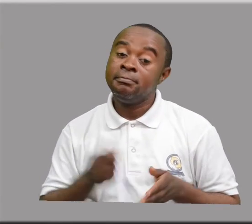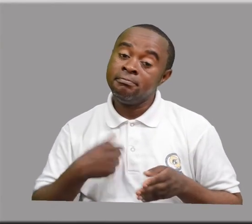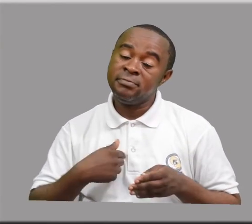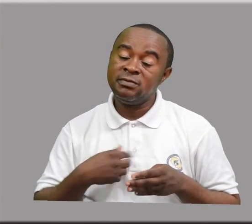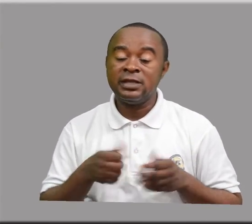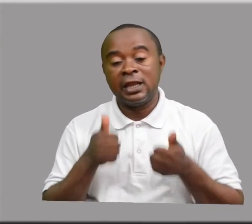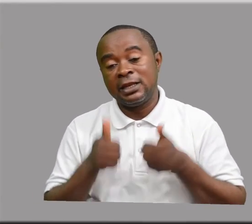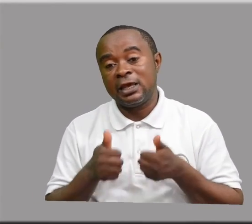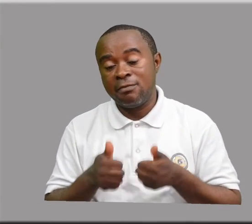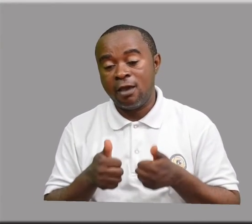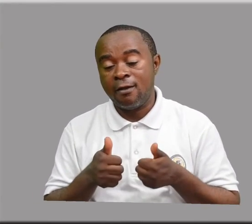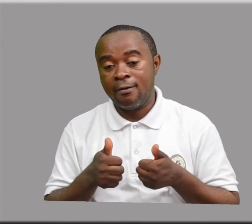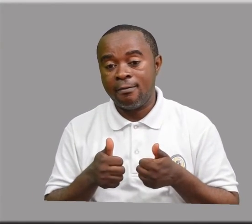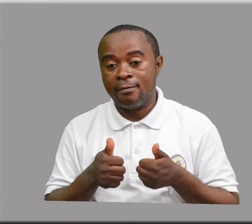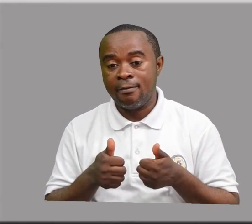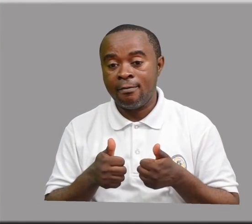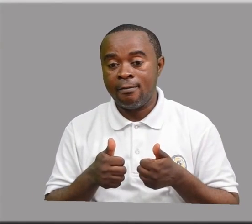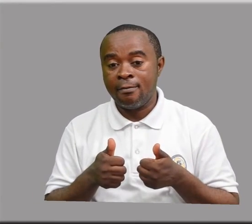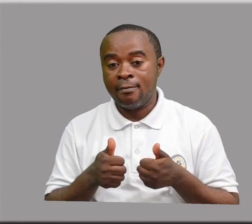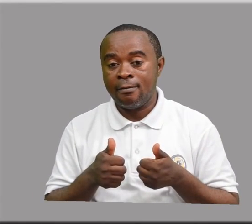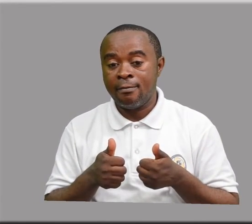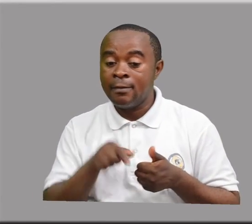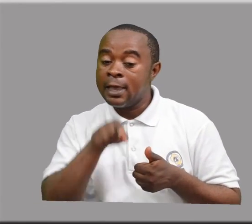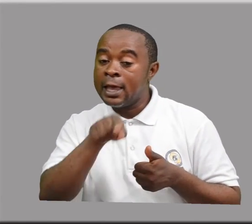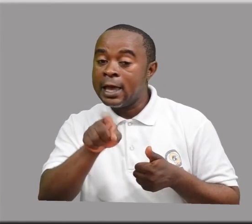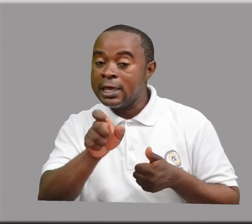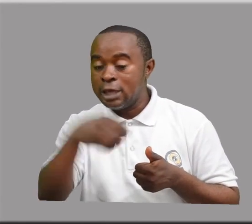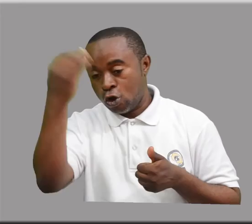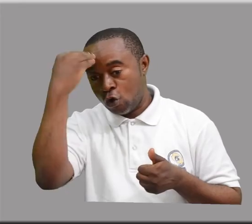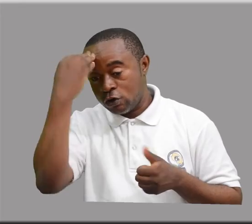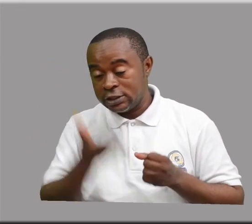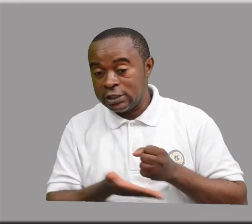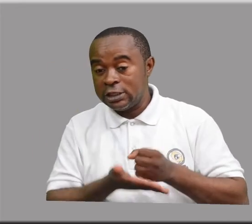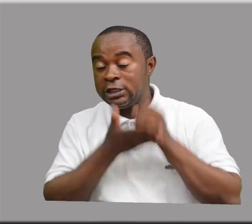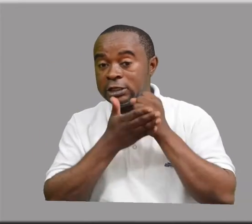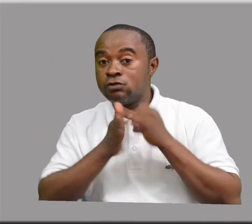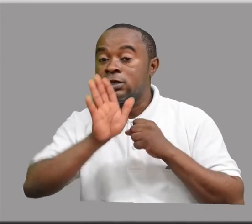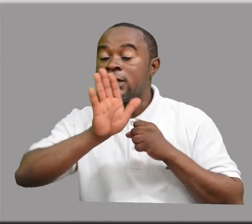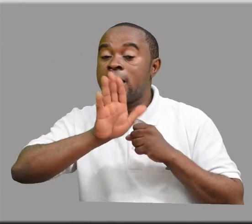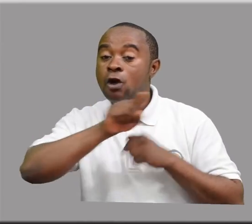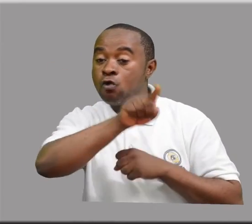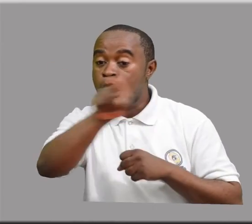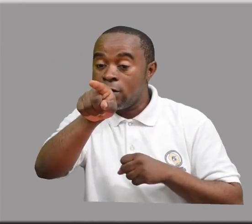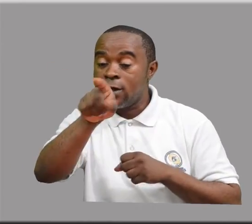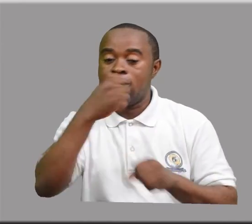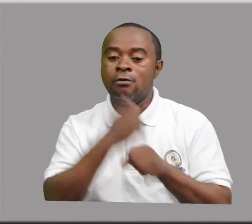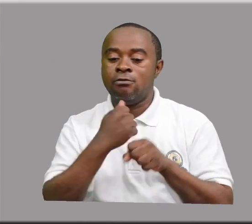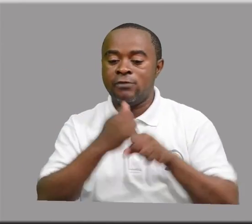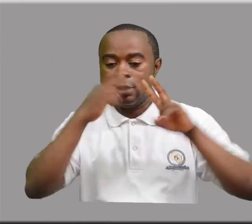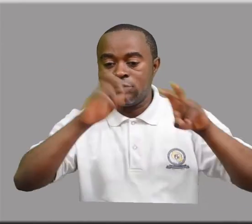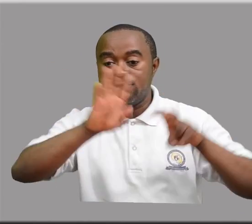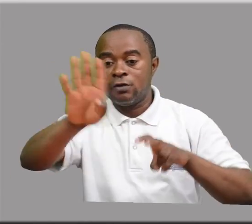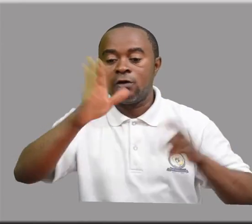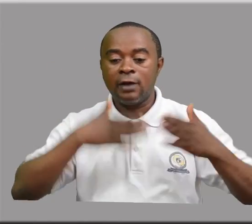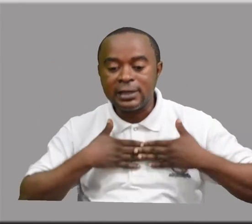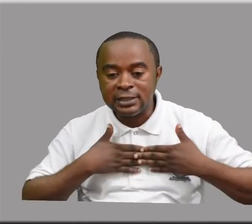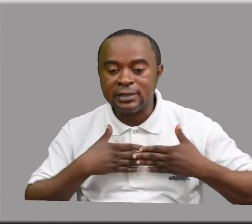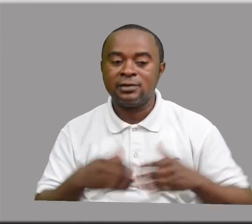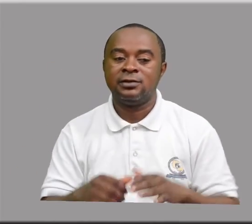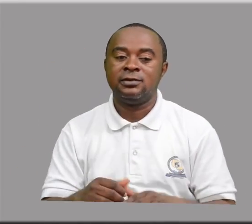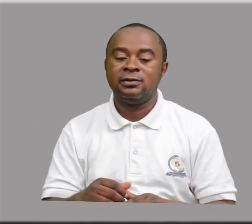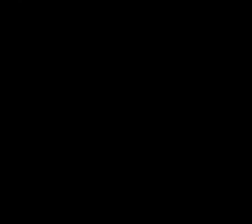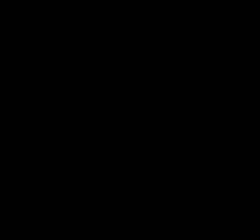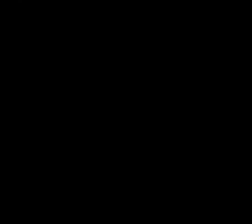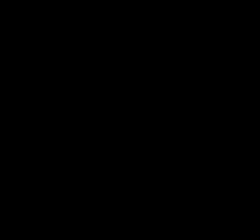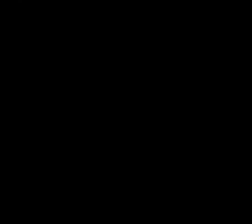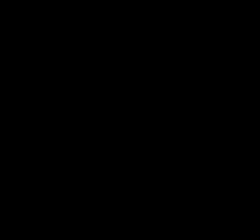and I hope this will help you as you start your research process. Thank you.